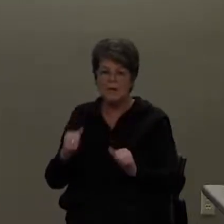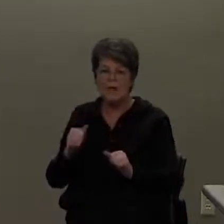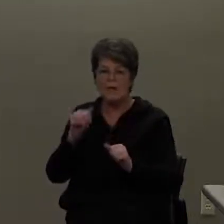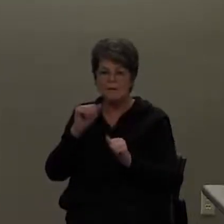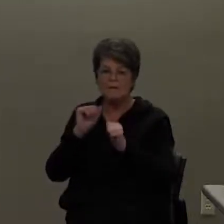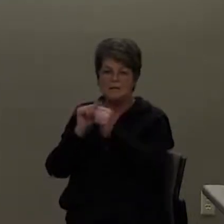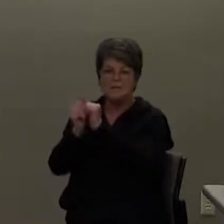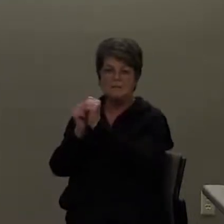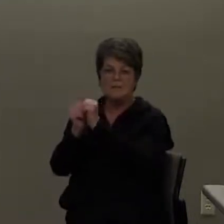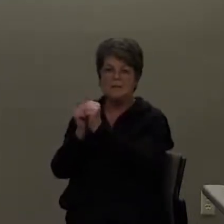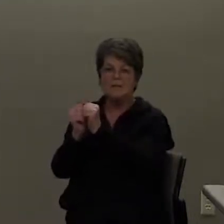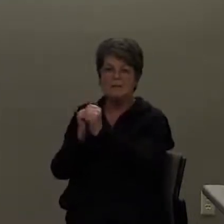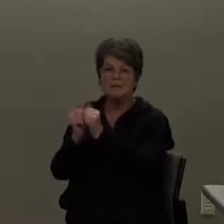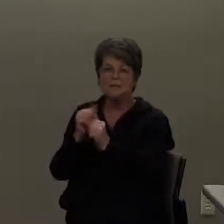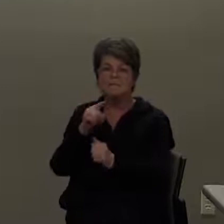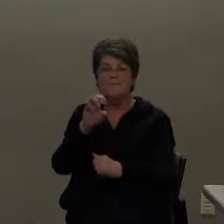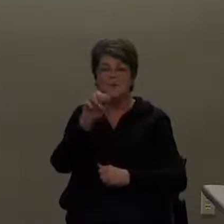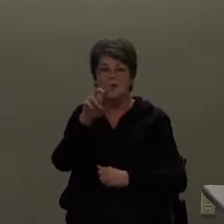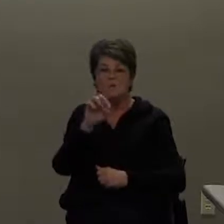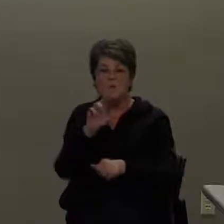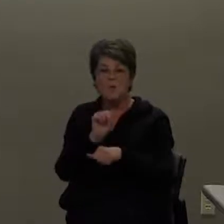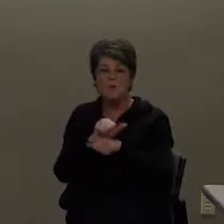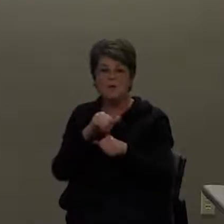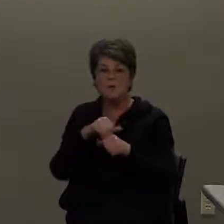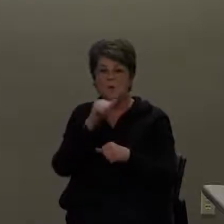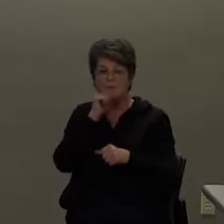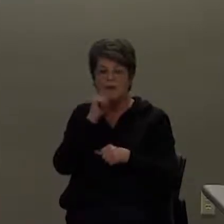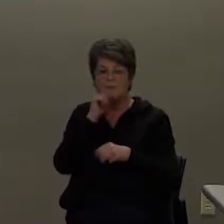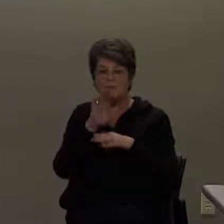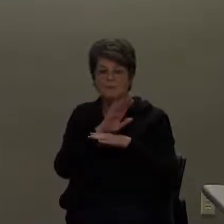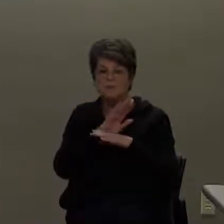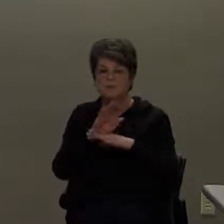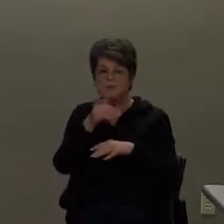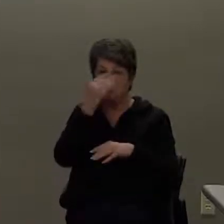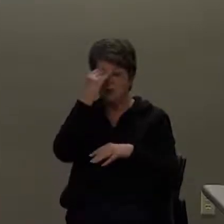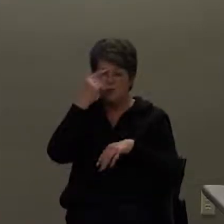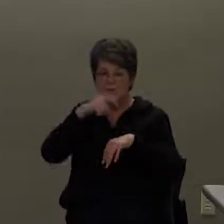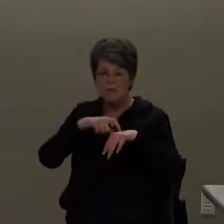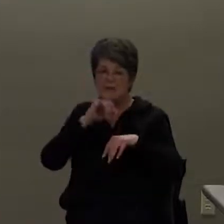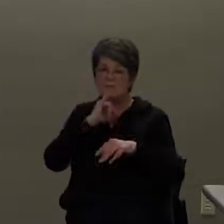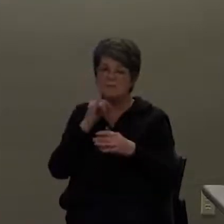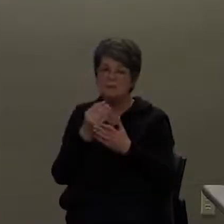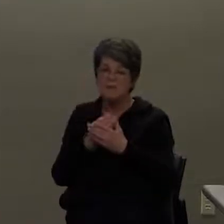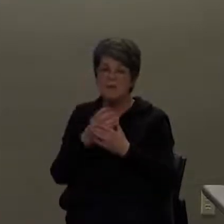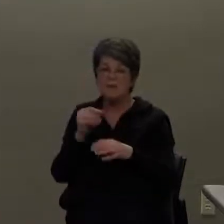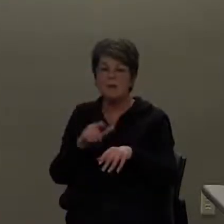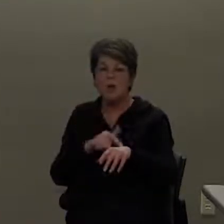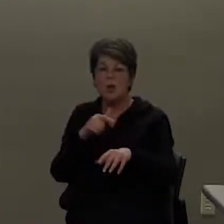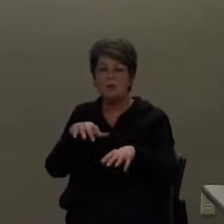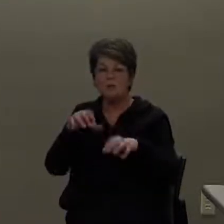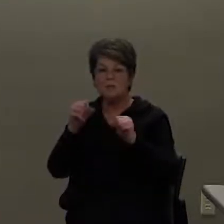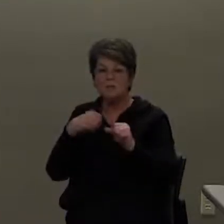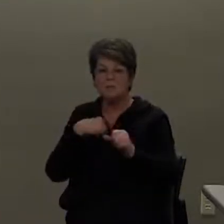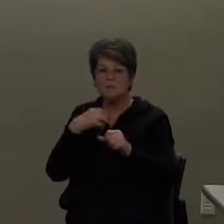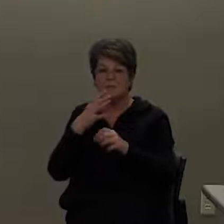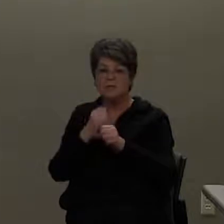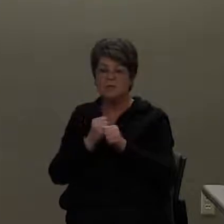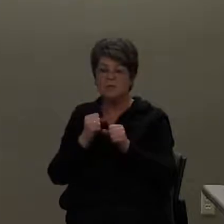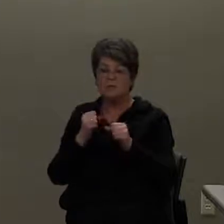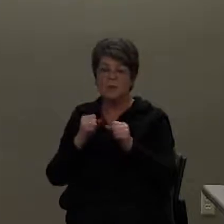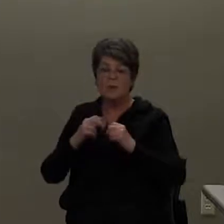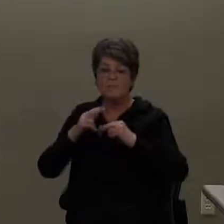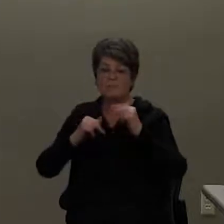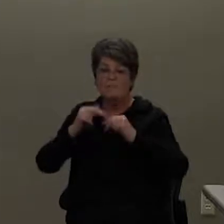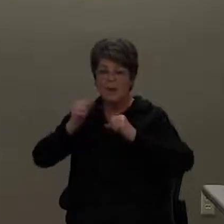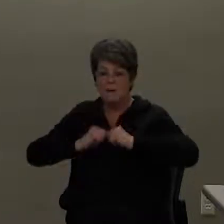competitive. If you've ever worked in the private sector before, you know time is money. And the longer it takes me to get my building in the ground and my